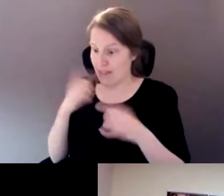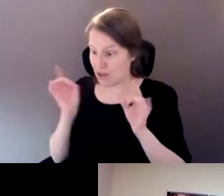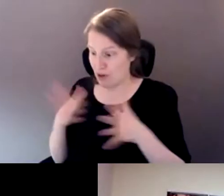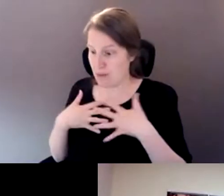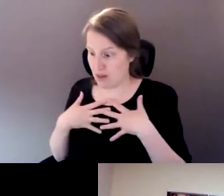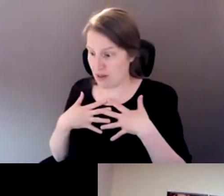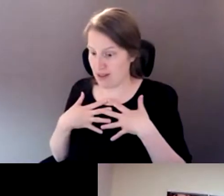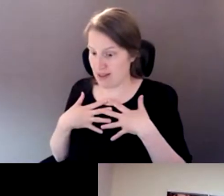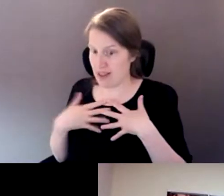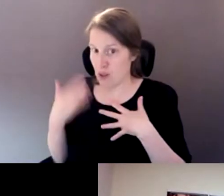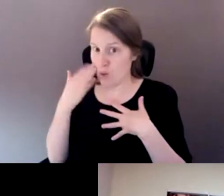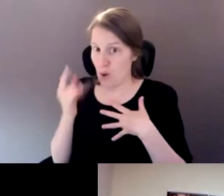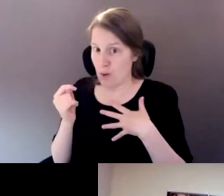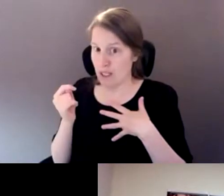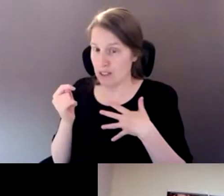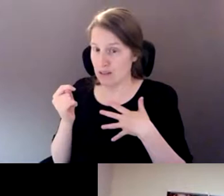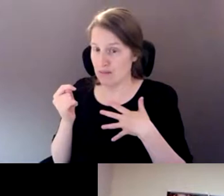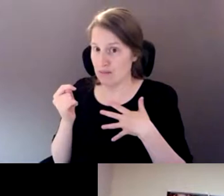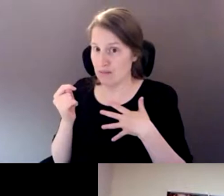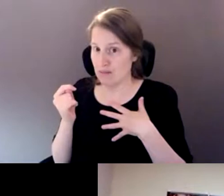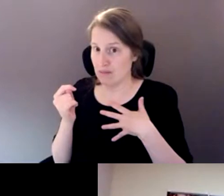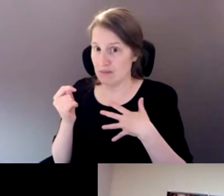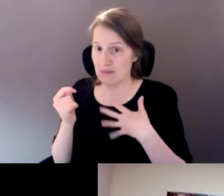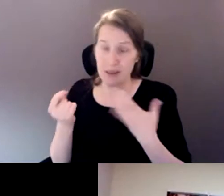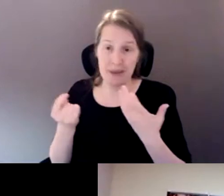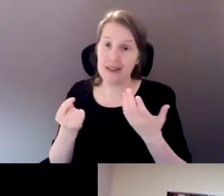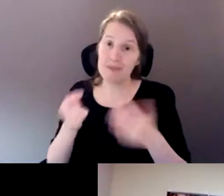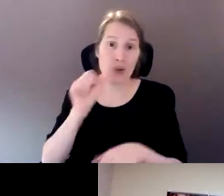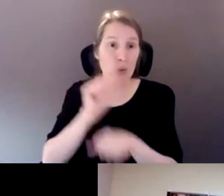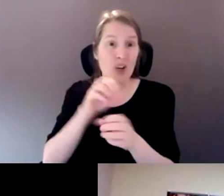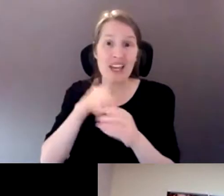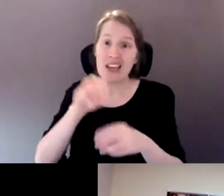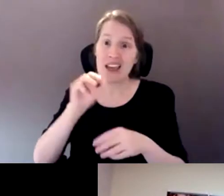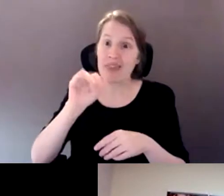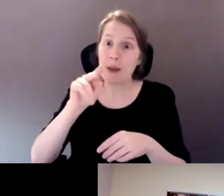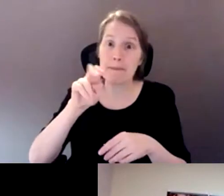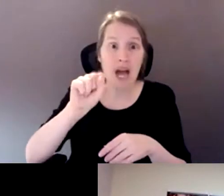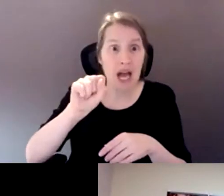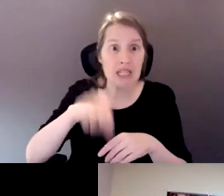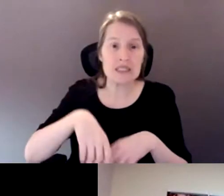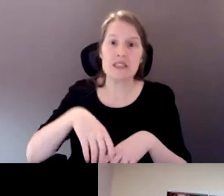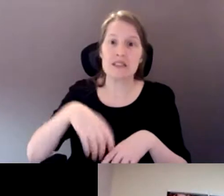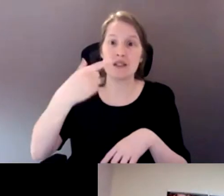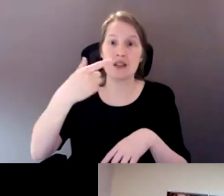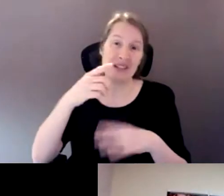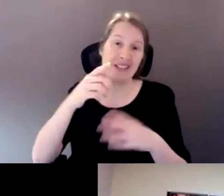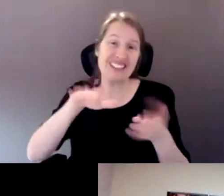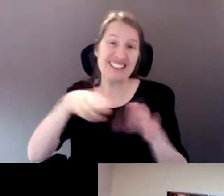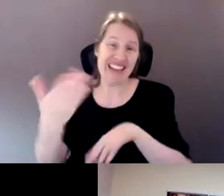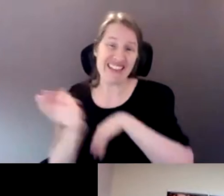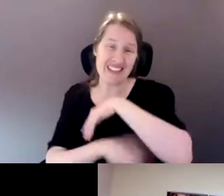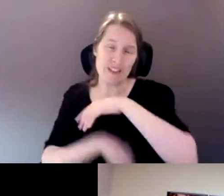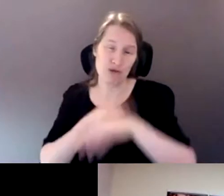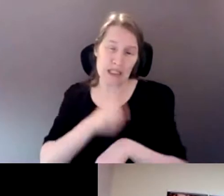that fate is, being sent to the mines in the pre-modern world or the galleys, certain death sentences, whether